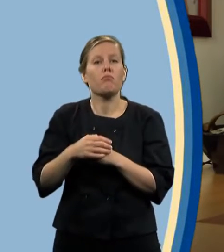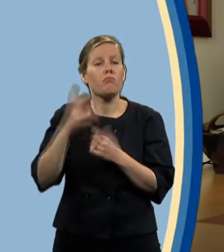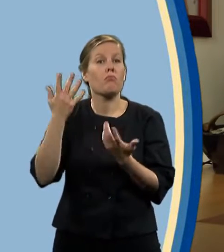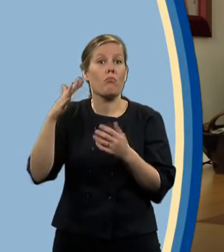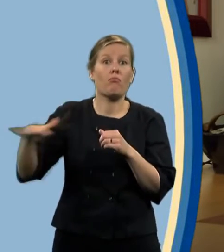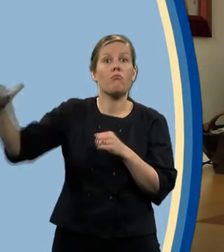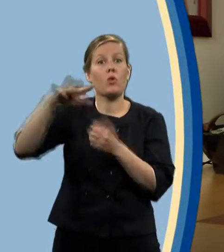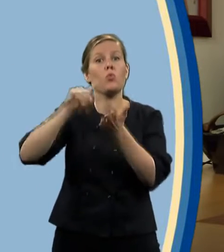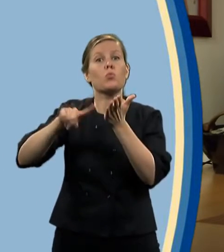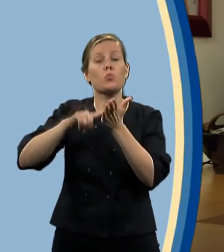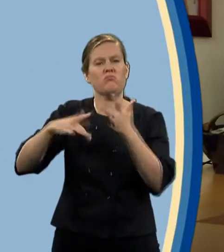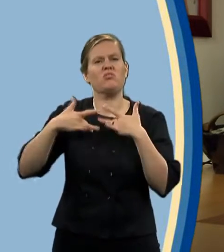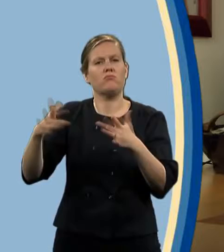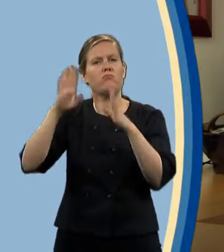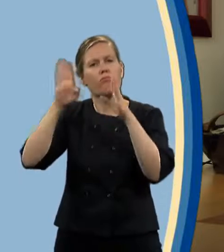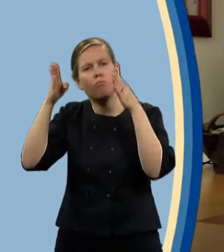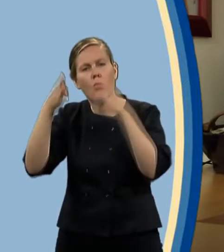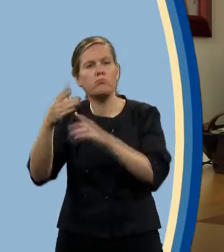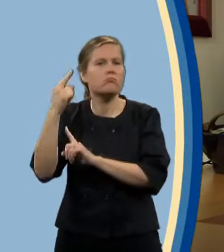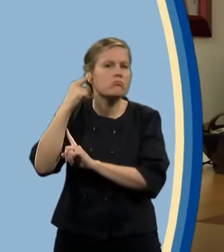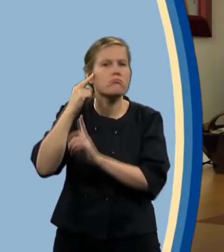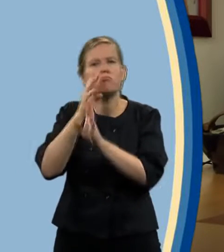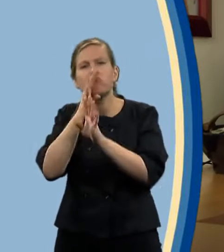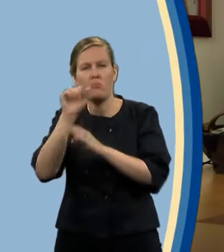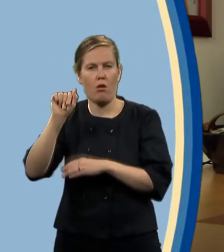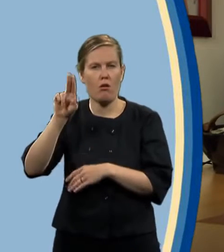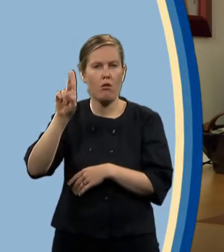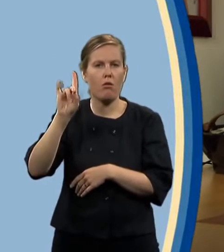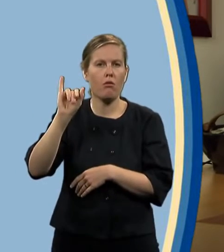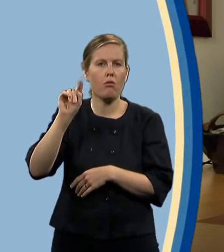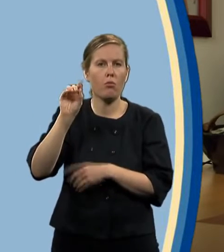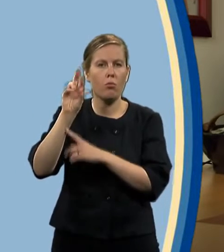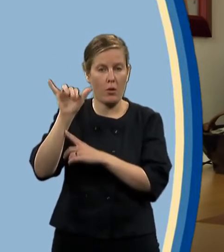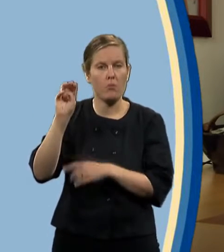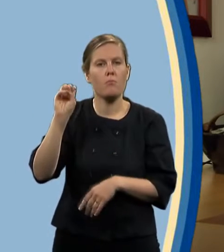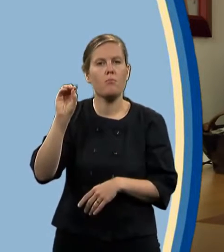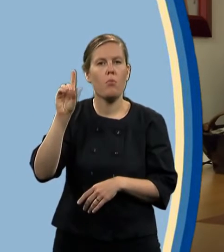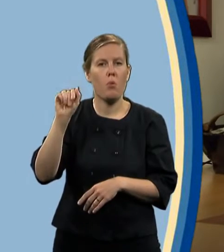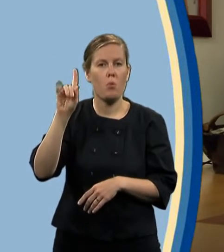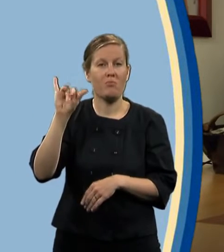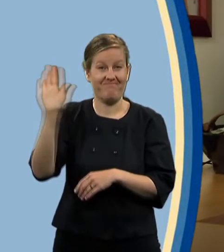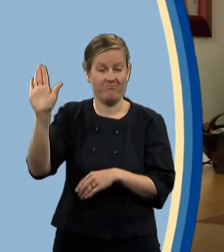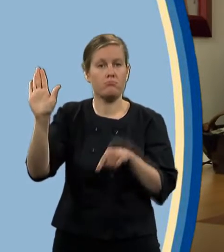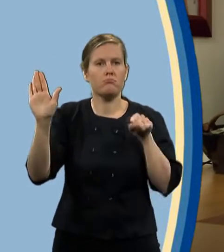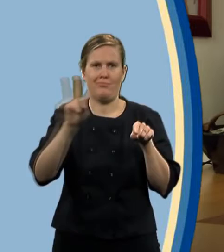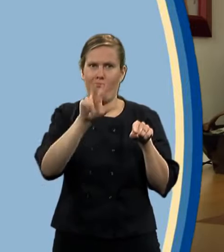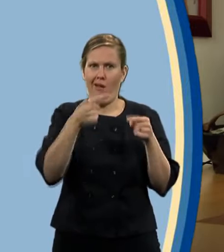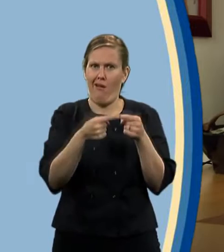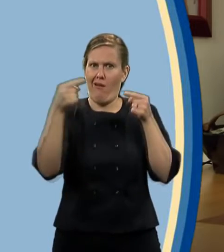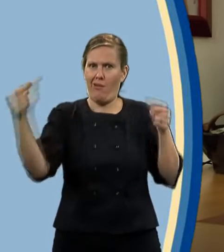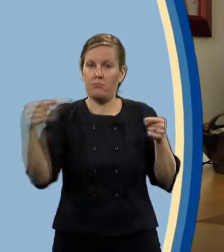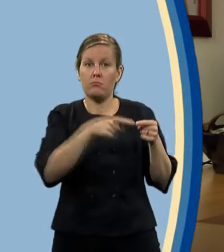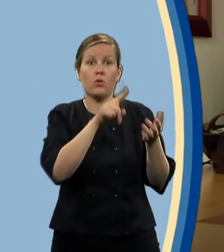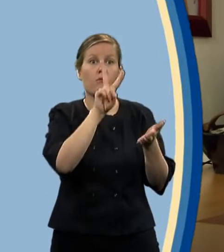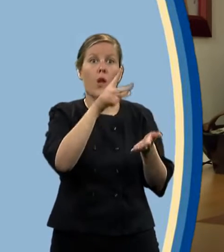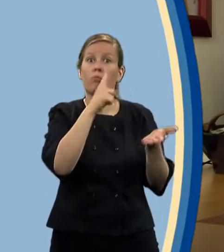most of the focus of research has been on the auditory modality, and by contrast,